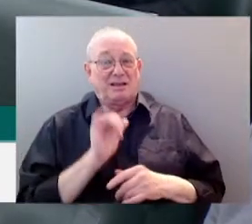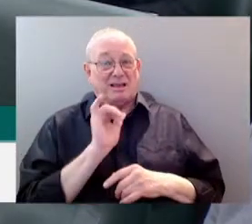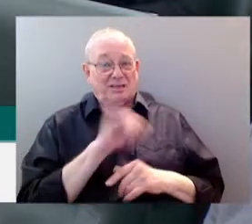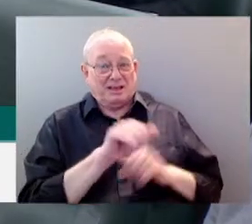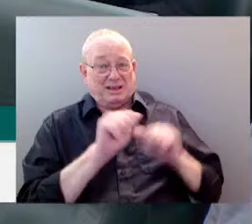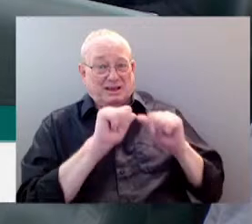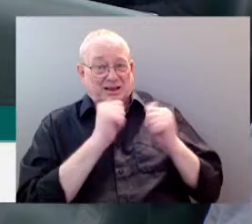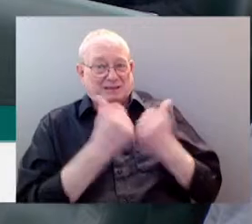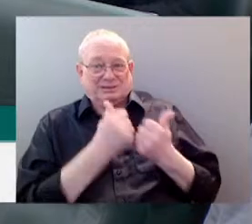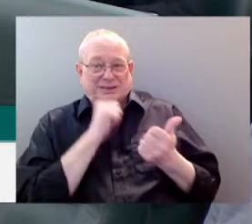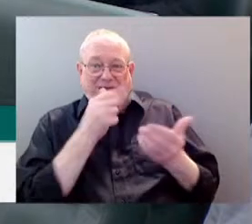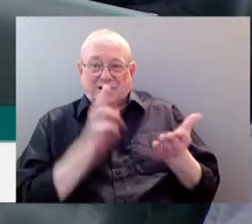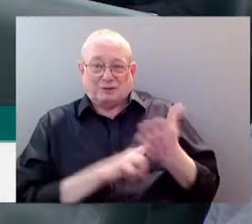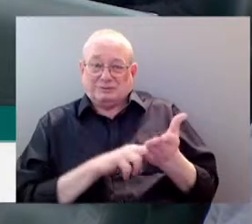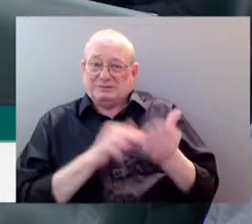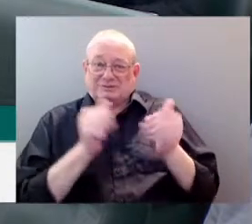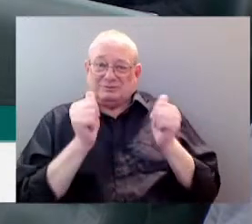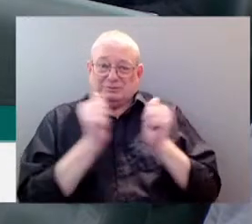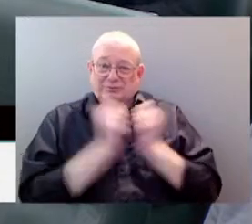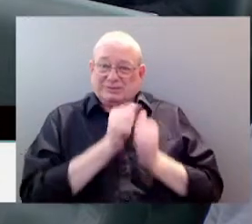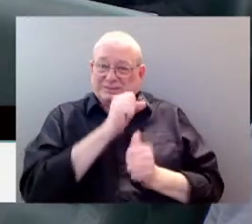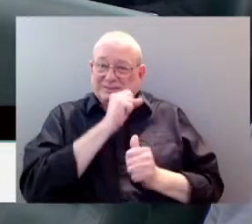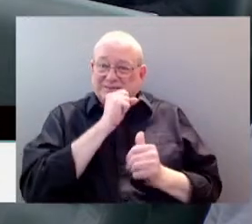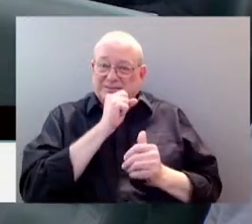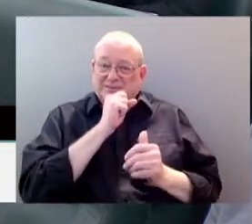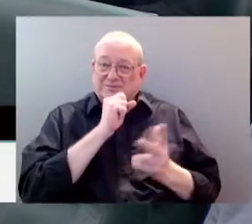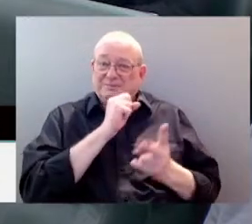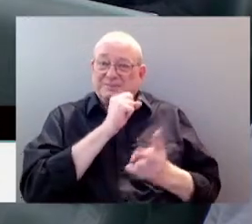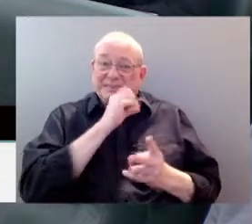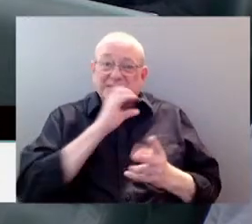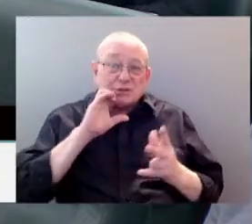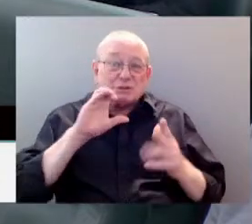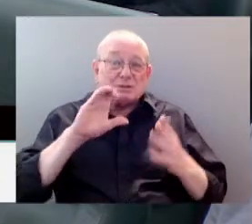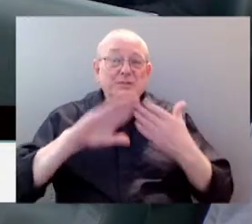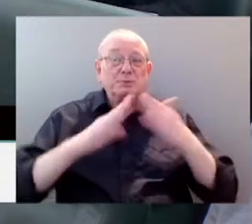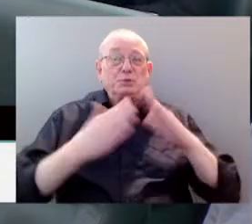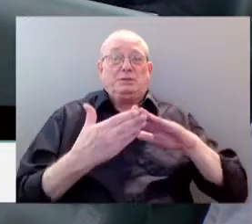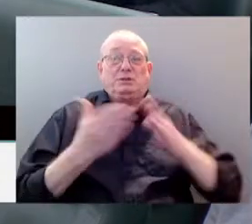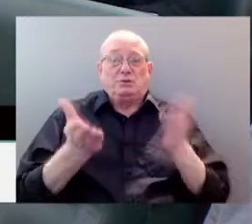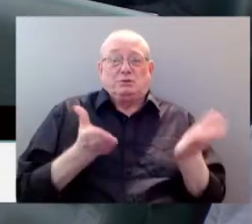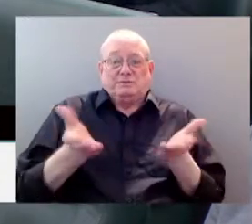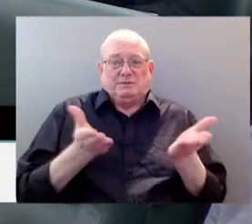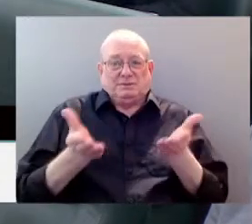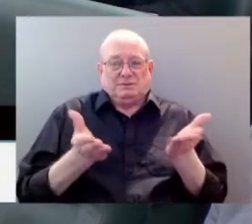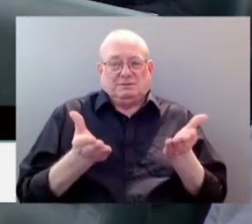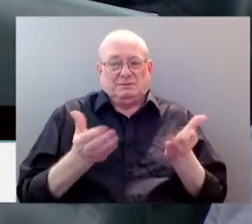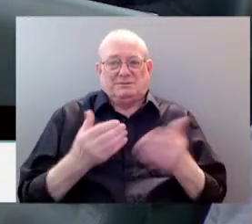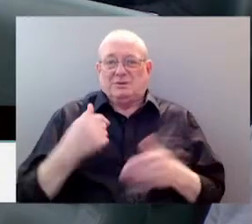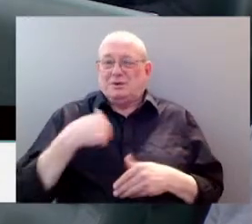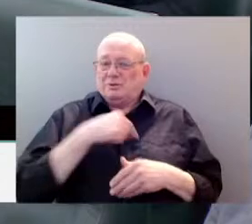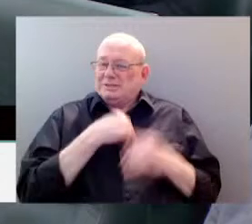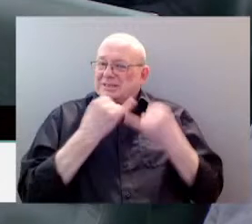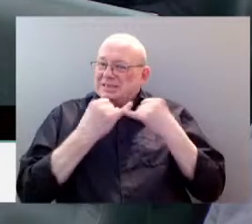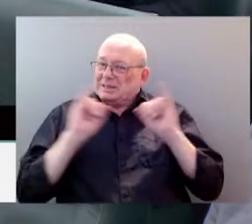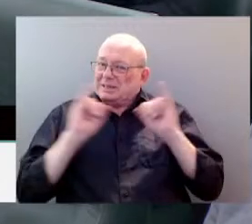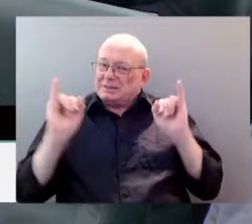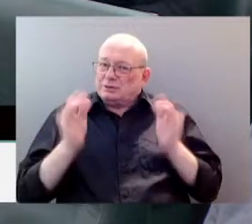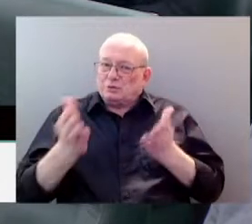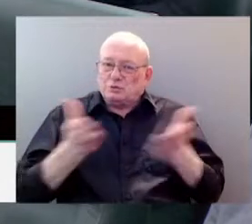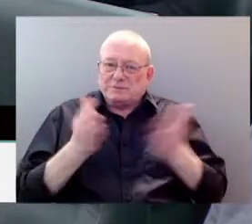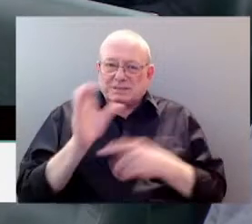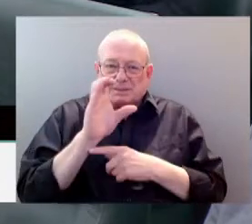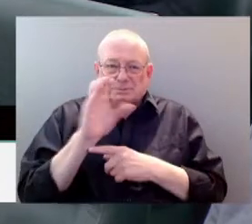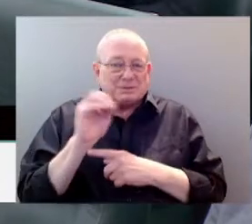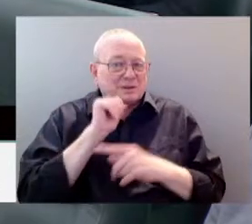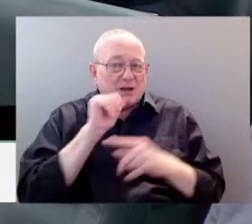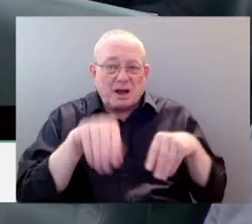senior's community and social services or mental health and addiction or health they are an independent service provider they are not providing service up to a